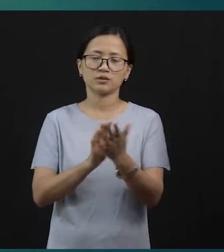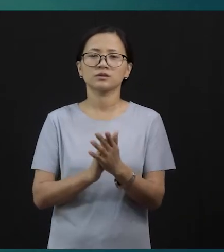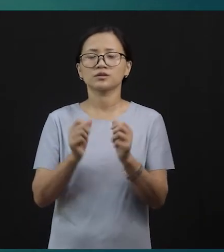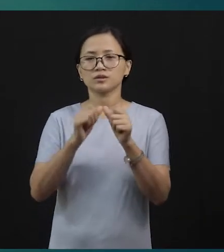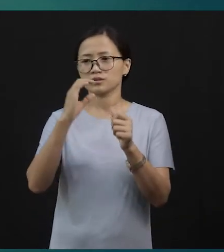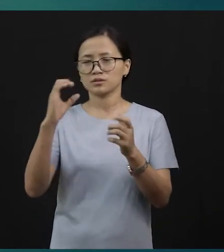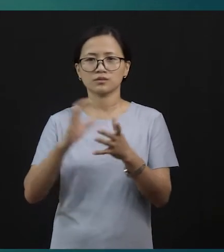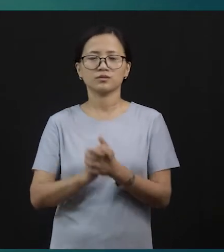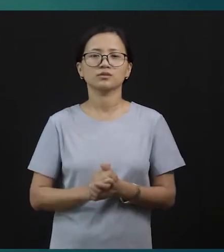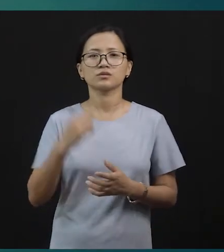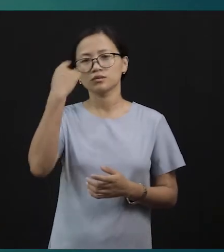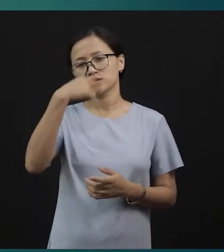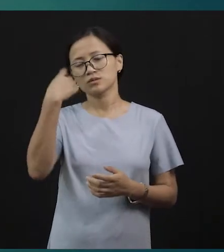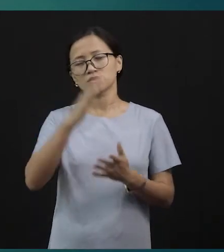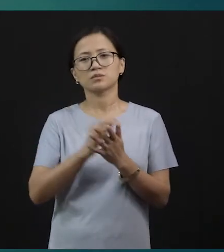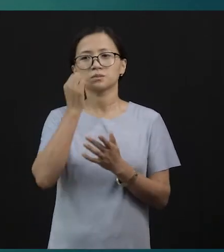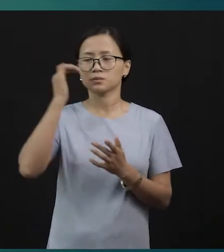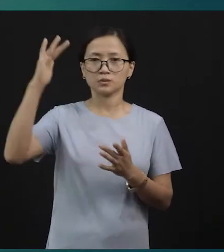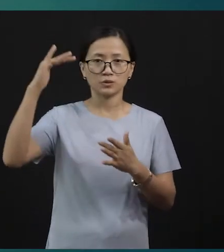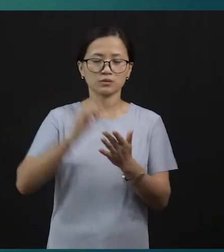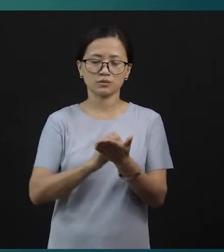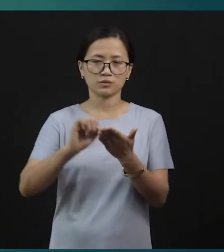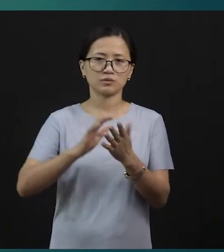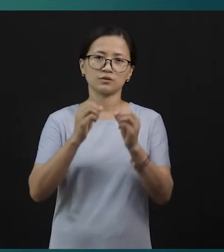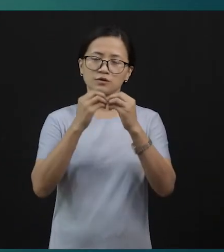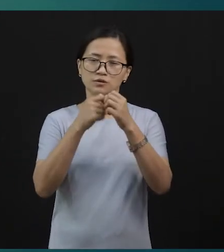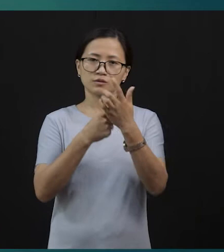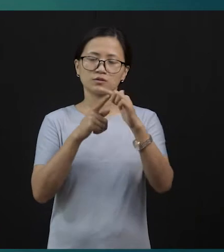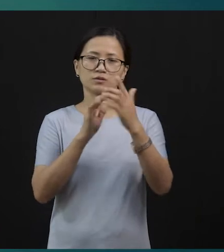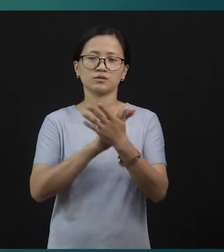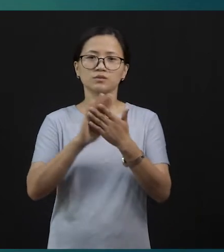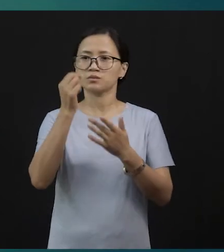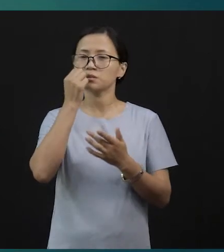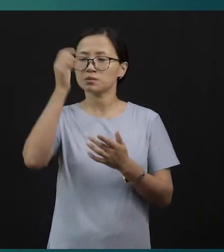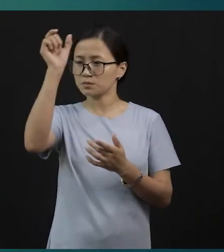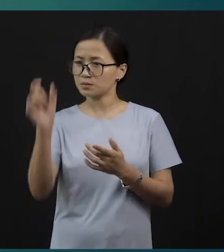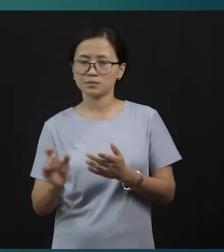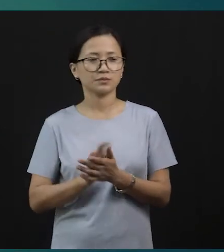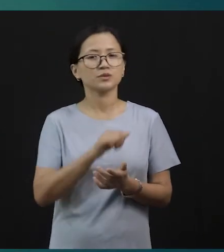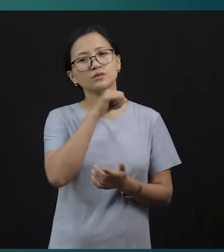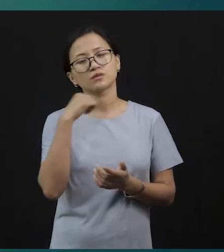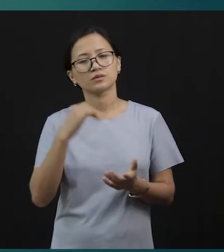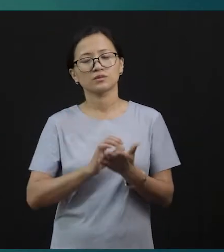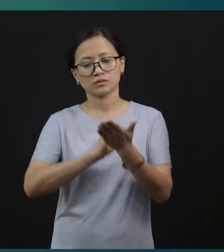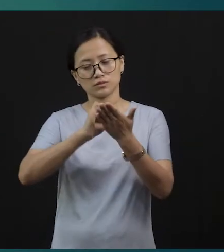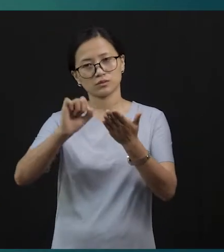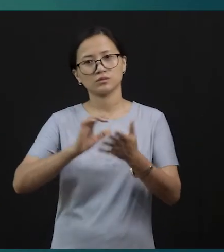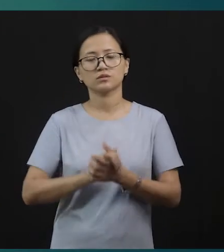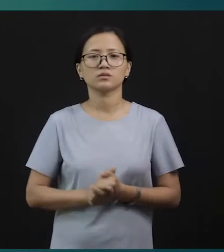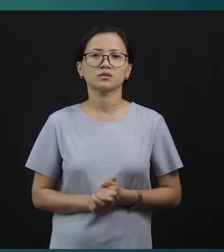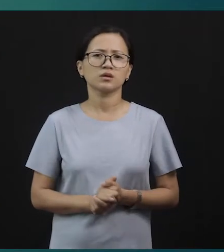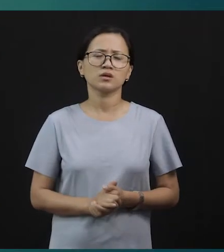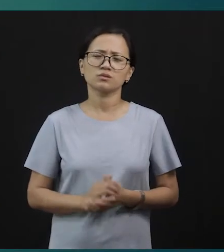about this captain who wrote about Bartholomew dies, but there is also something that you can do. Don't just